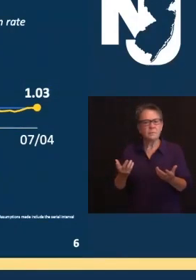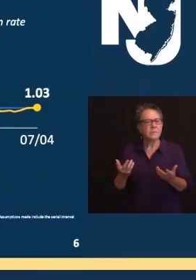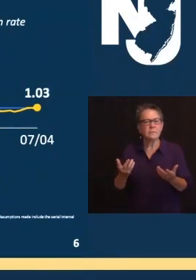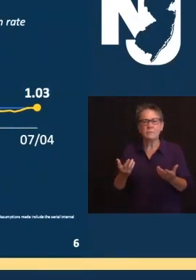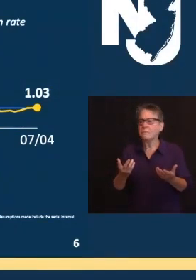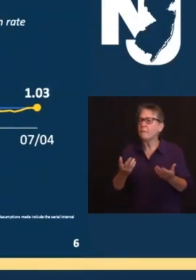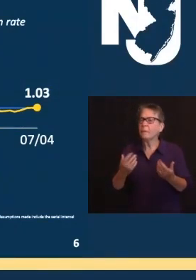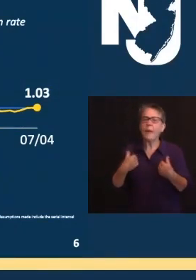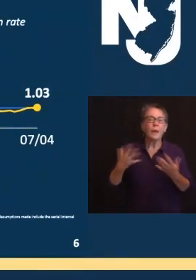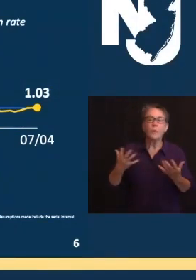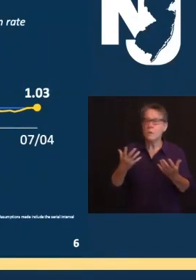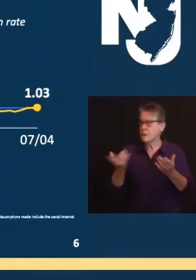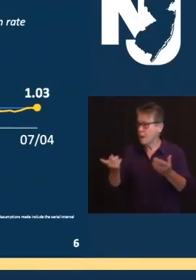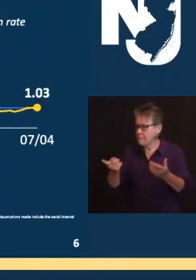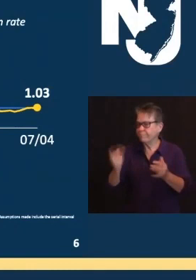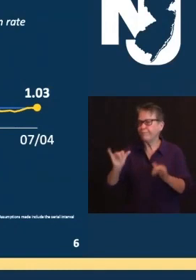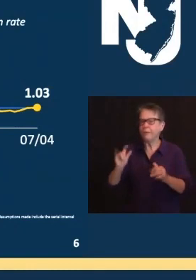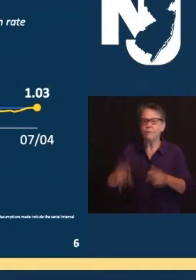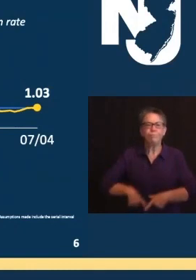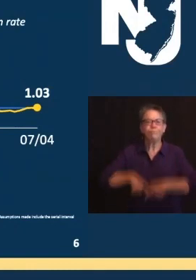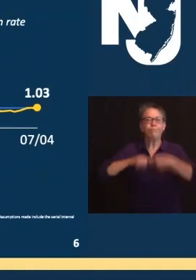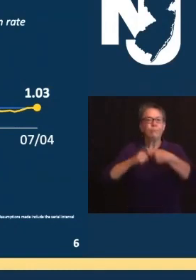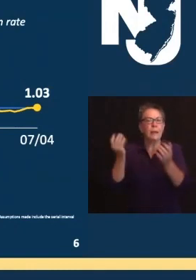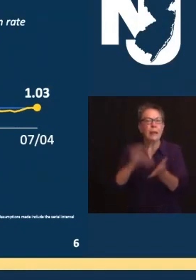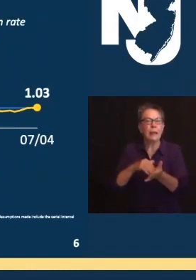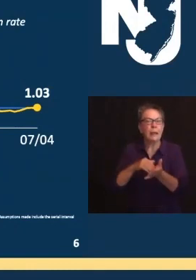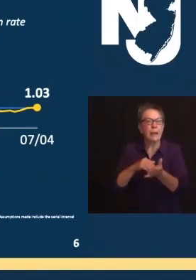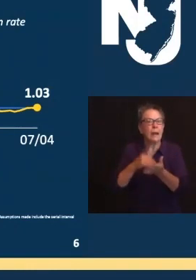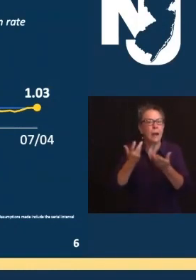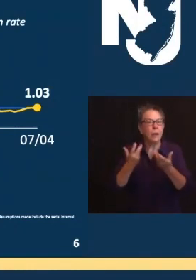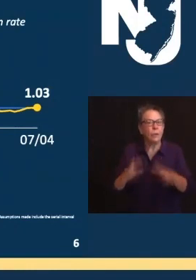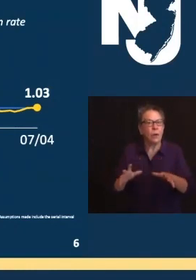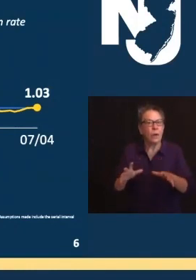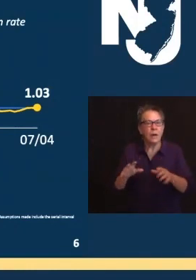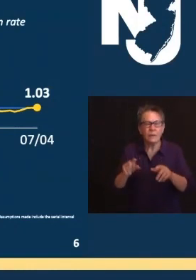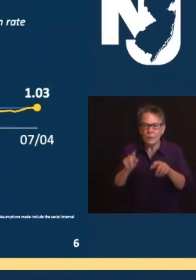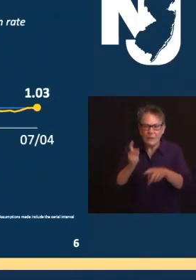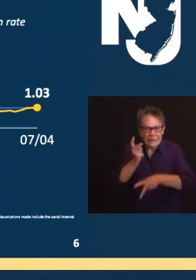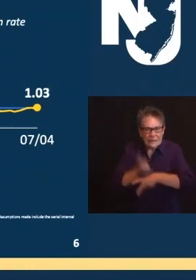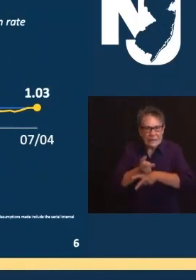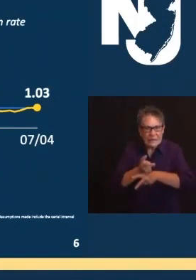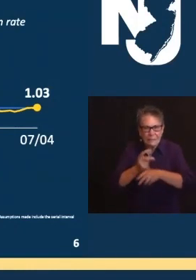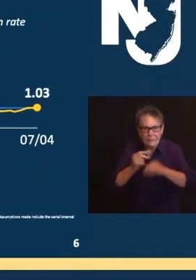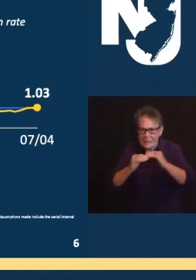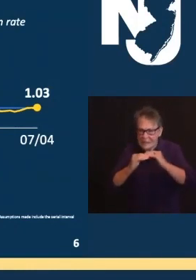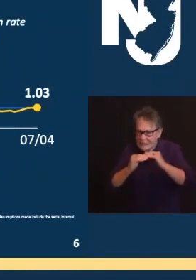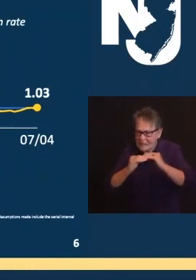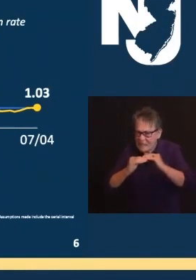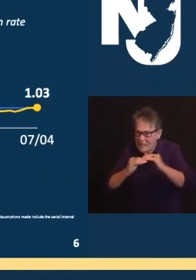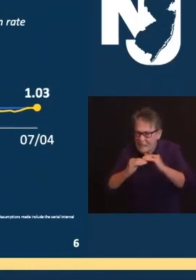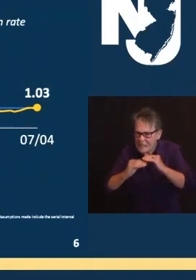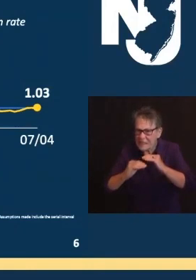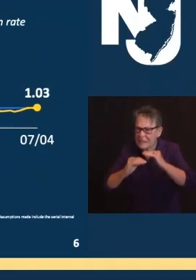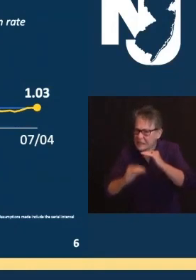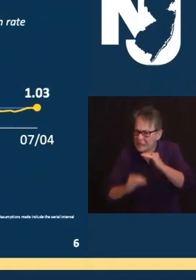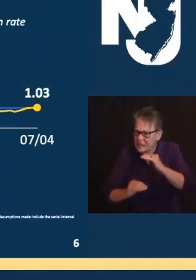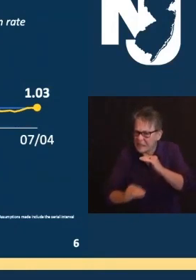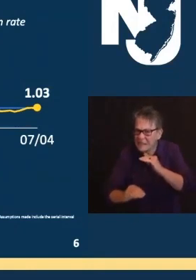and spreading COVID-19 while the rest of us continue to work hard to stop it. But we all need to be traveling down this